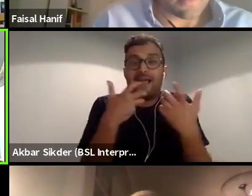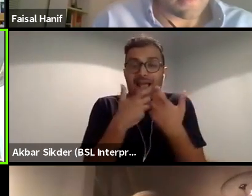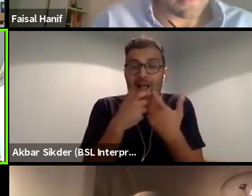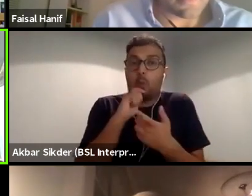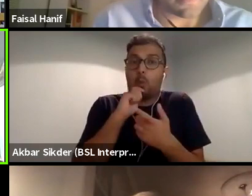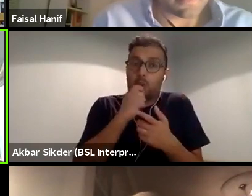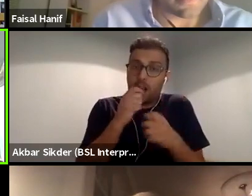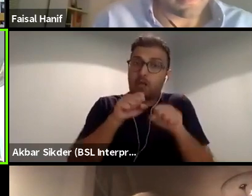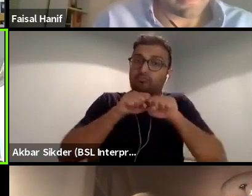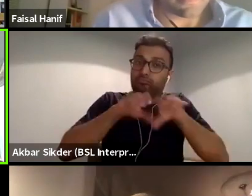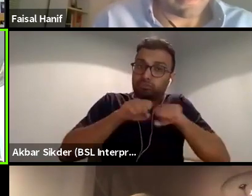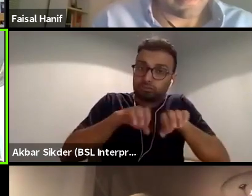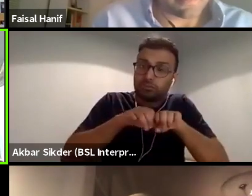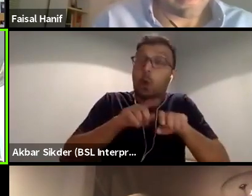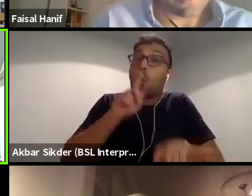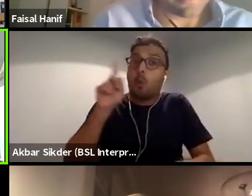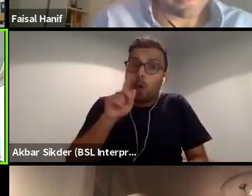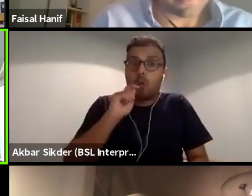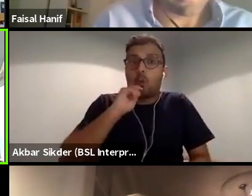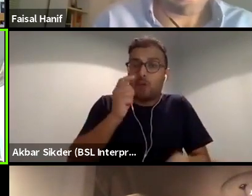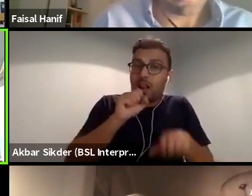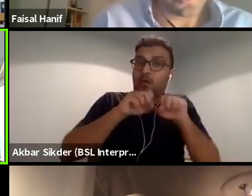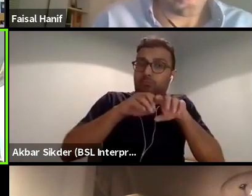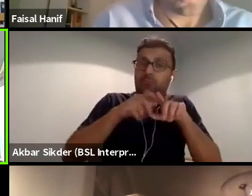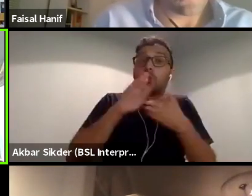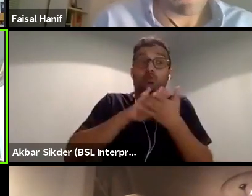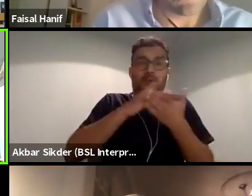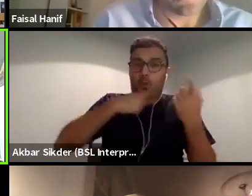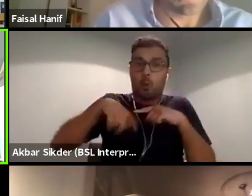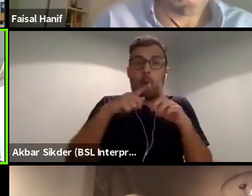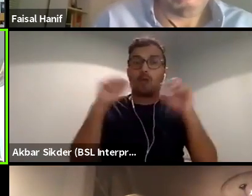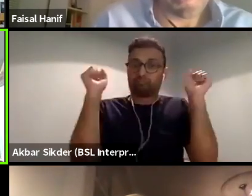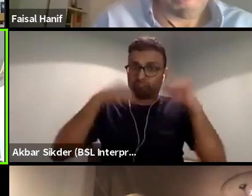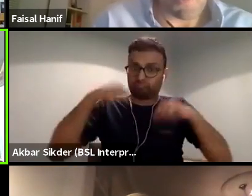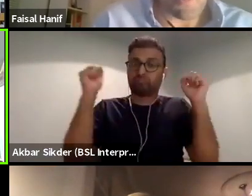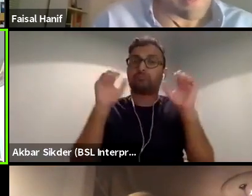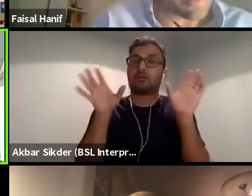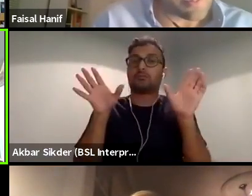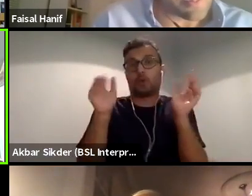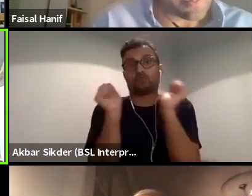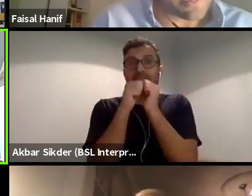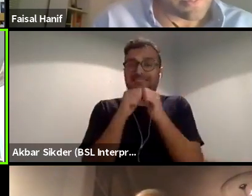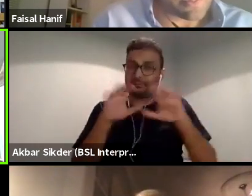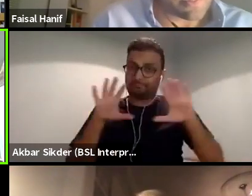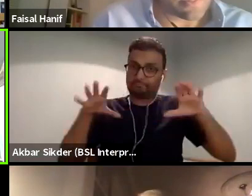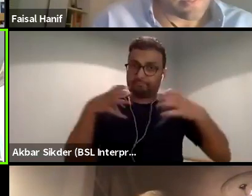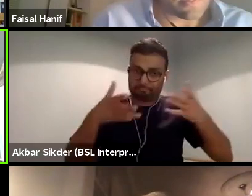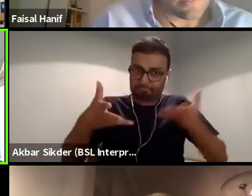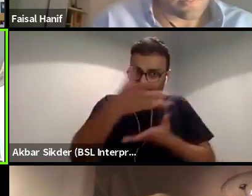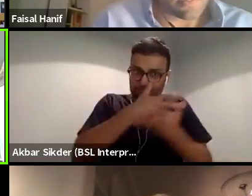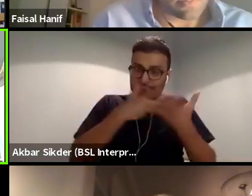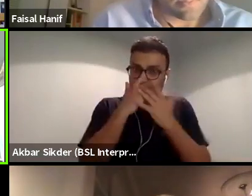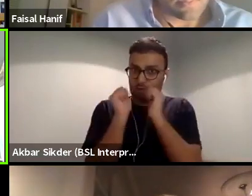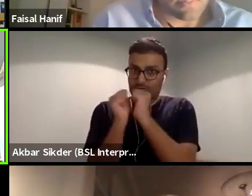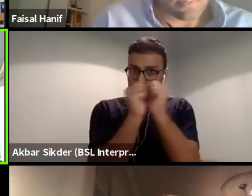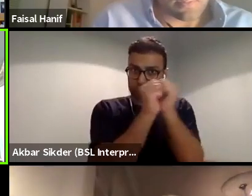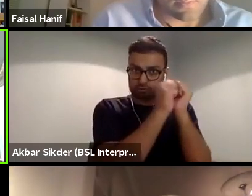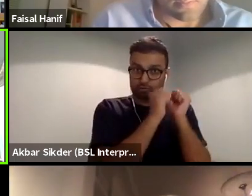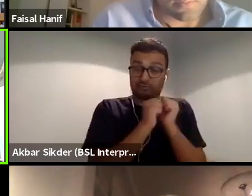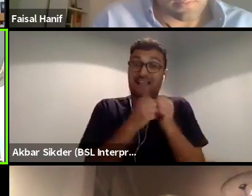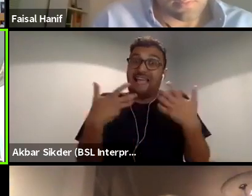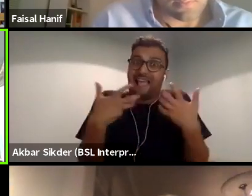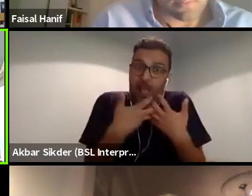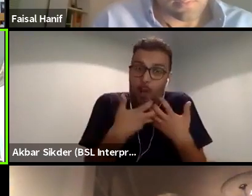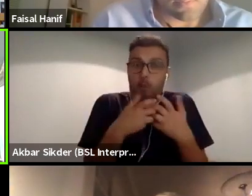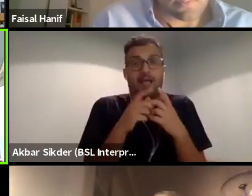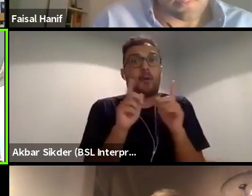sentencing of the shooter. So there was an agreement in place between the New Zealand government and the media. So I think that's really, really important. But